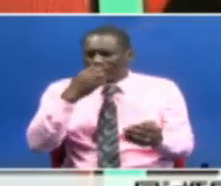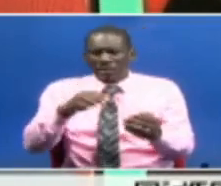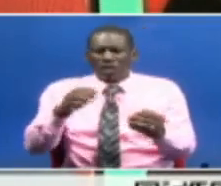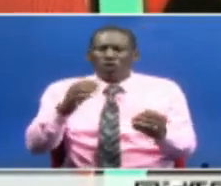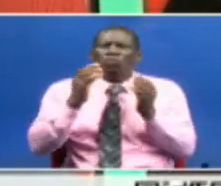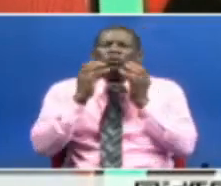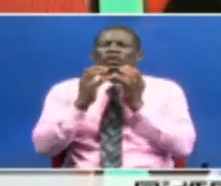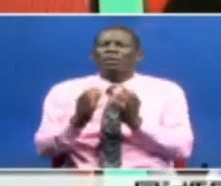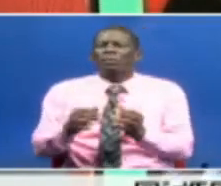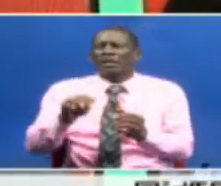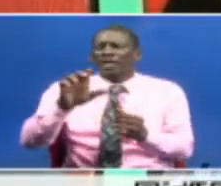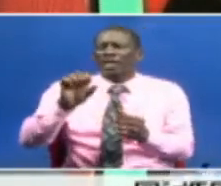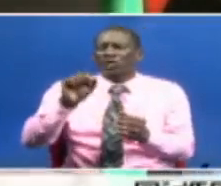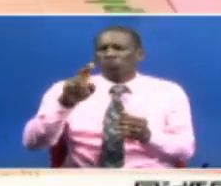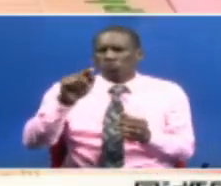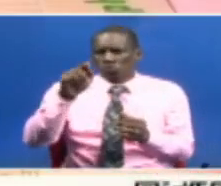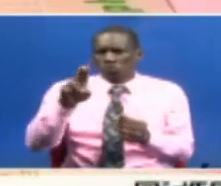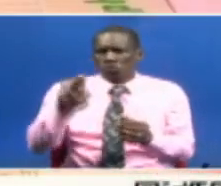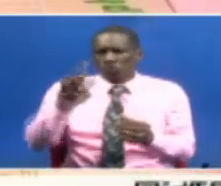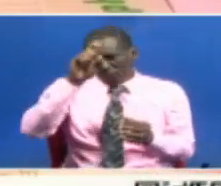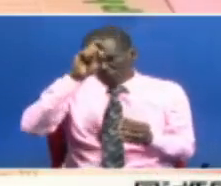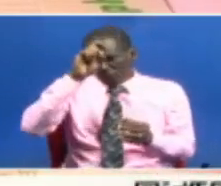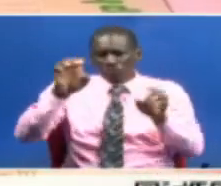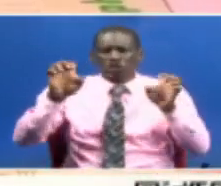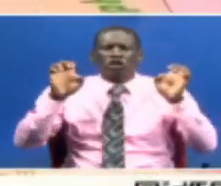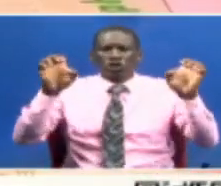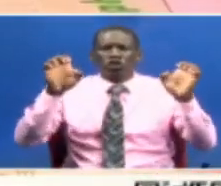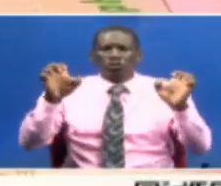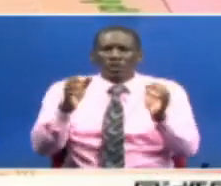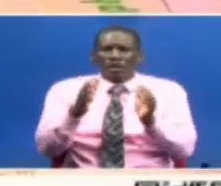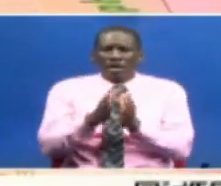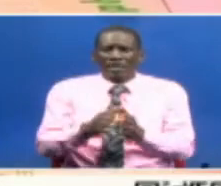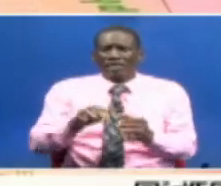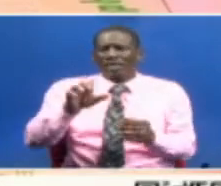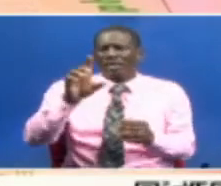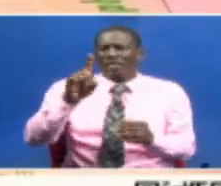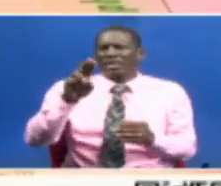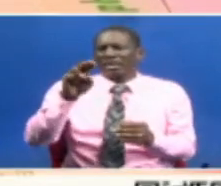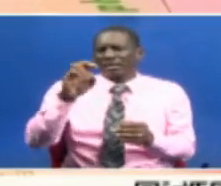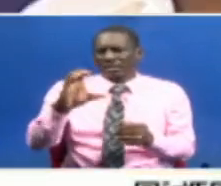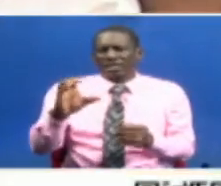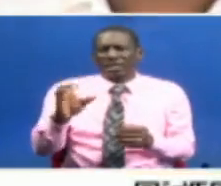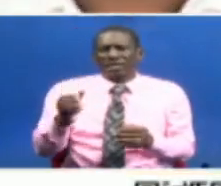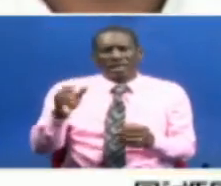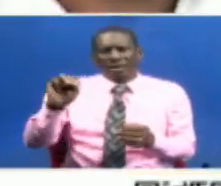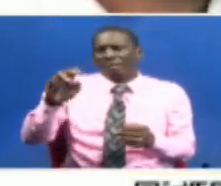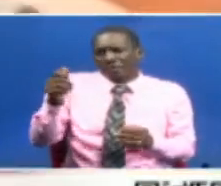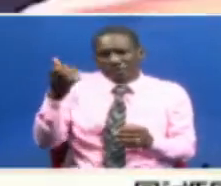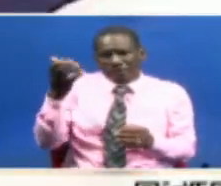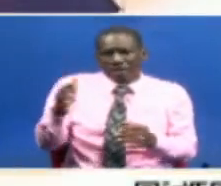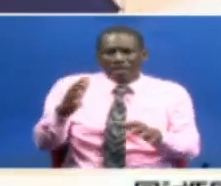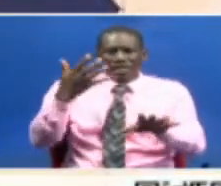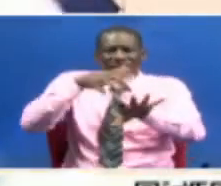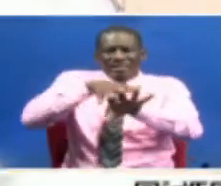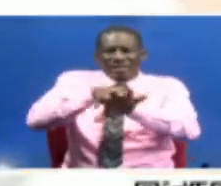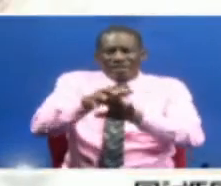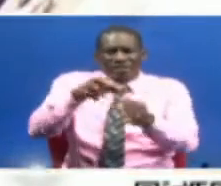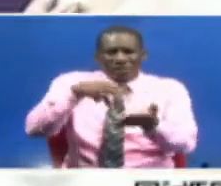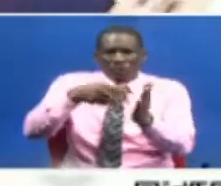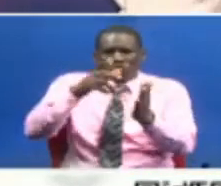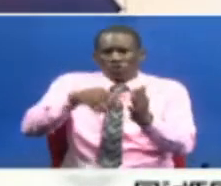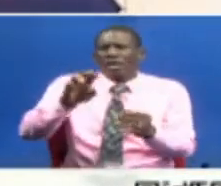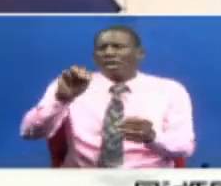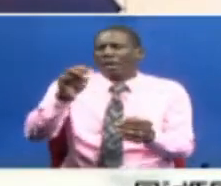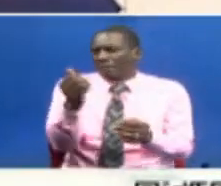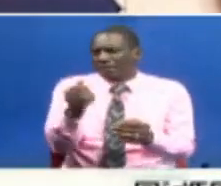Lesotho, Ghana, Egypt, Ethiopia, and the Democratic Republic of Congo. Integration further means that M-Pesa